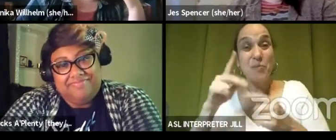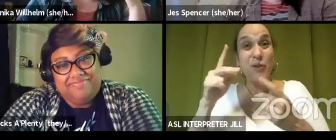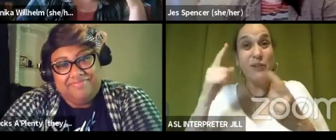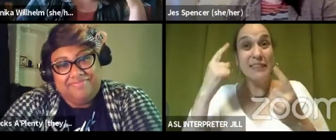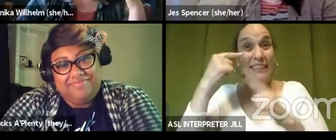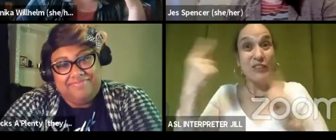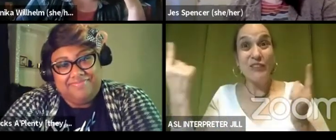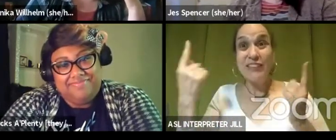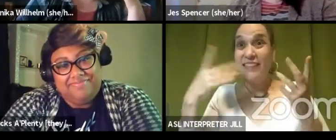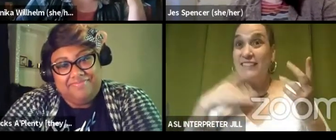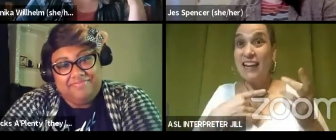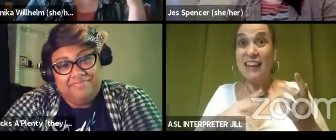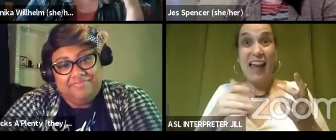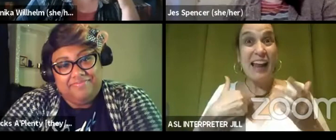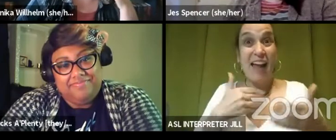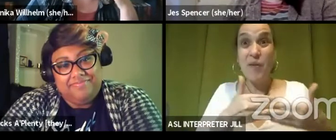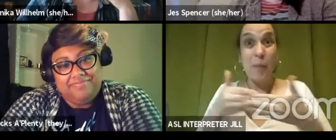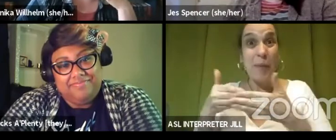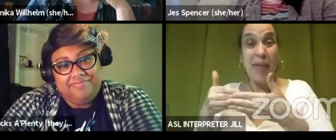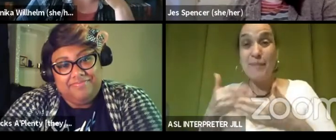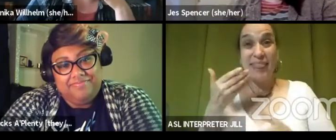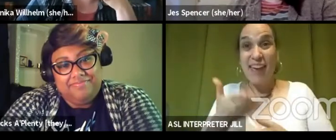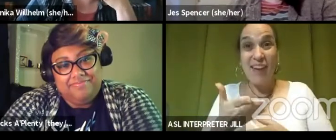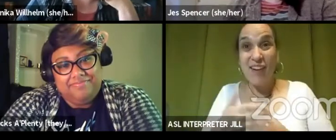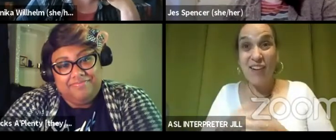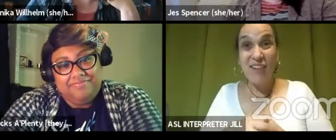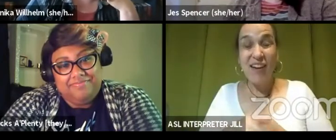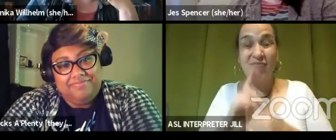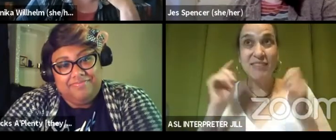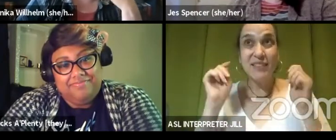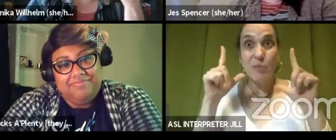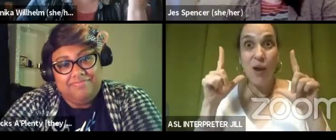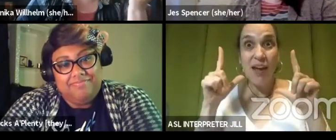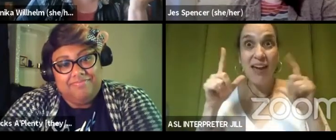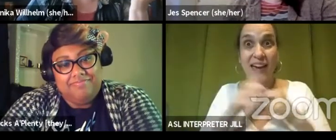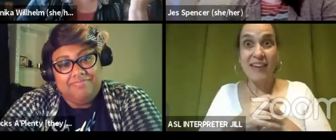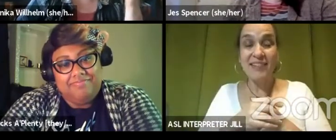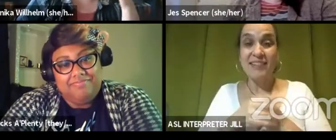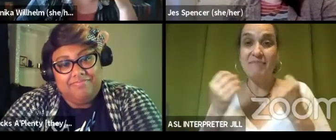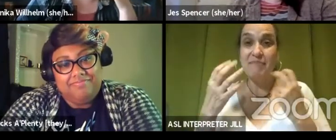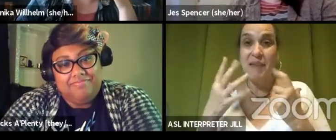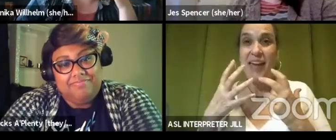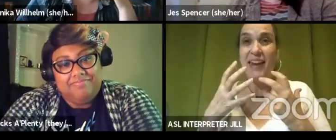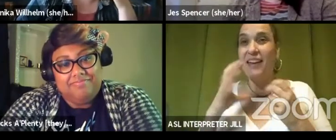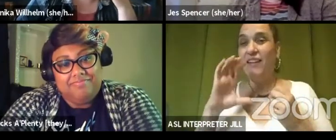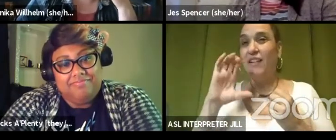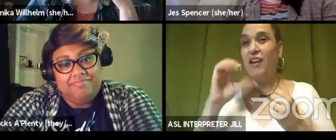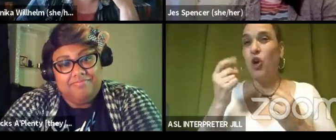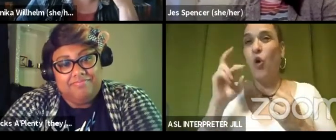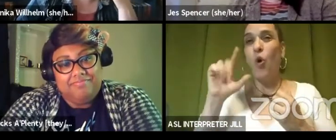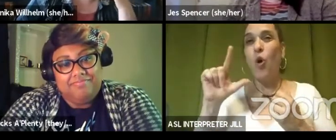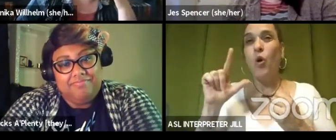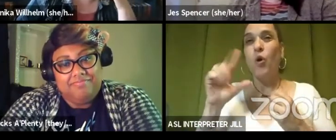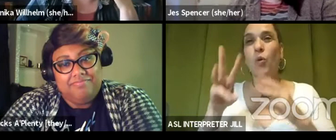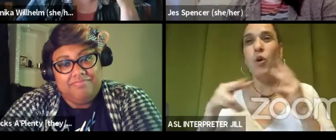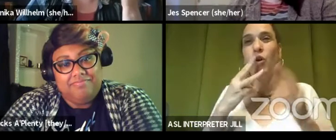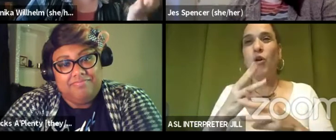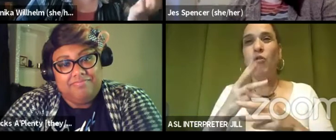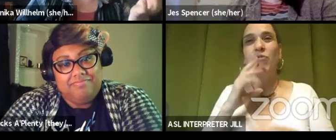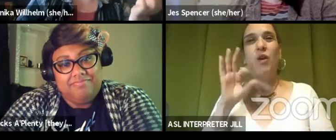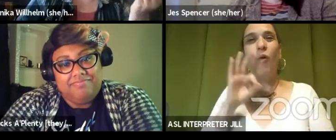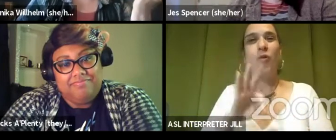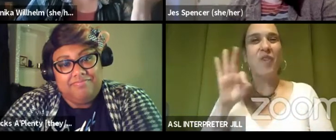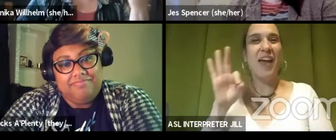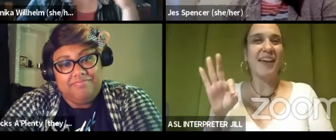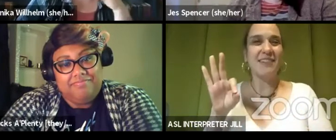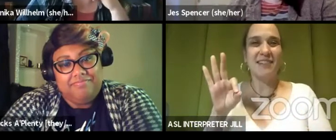surprised because by that. It was, it's a lot of the choral world is so old fashioned. And so, I mean, wow.